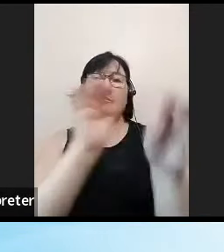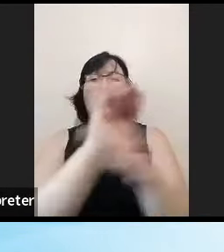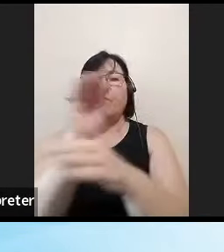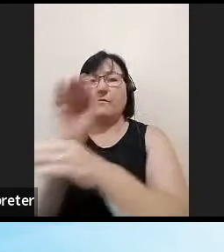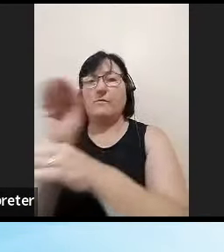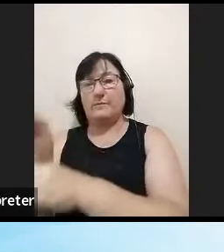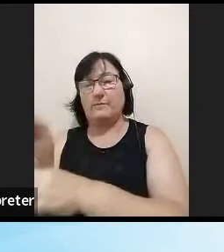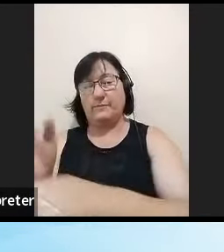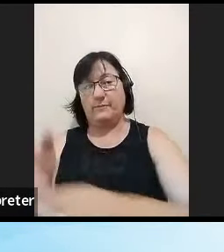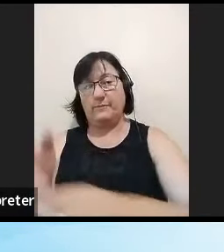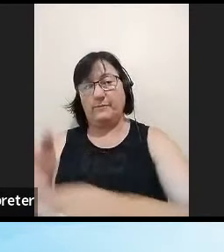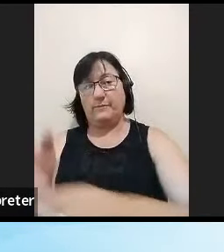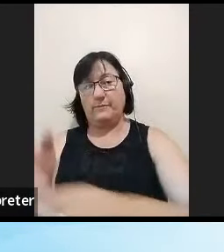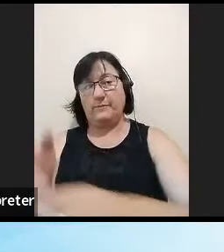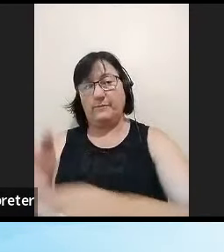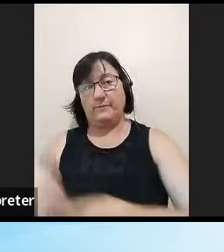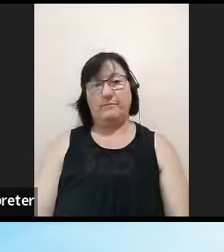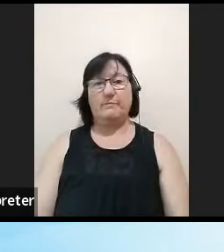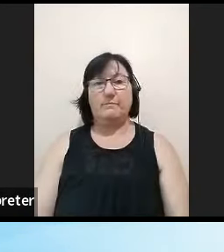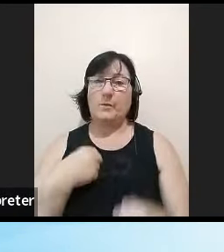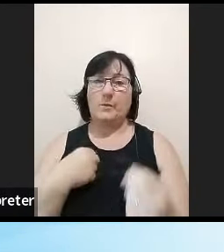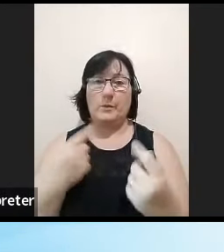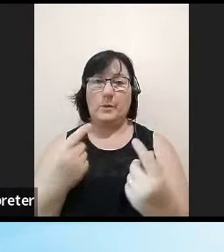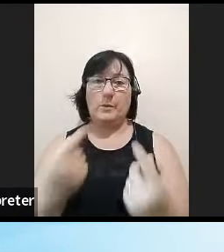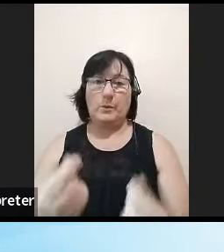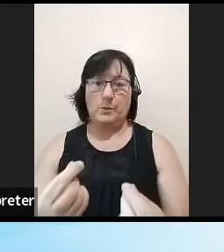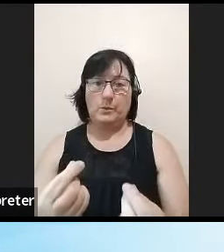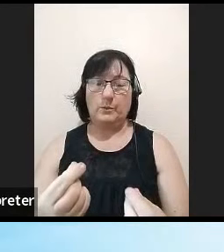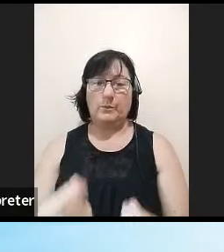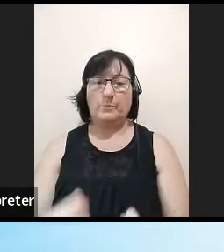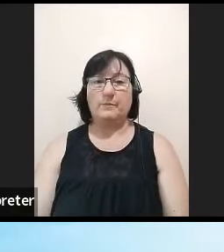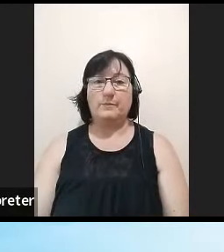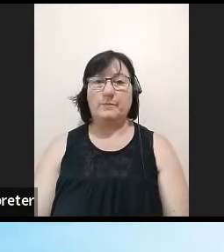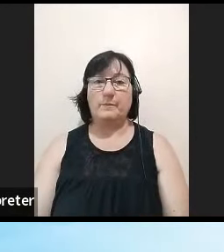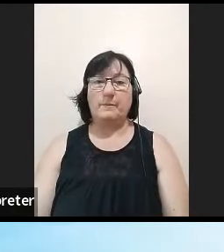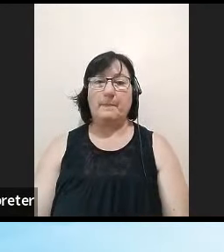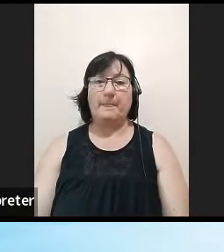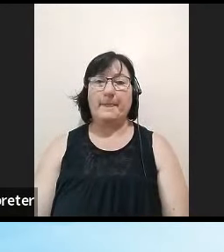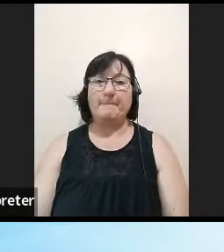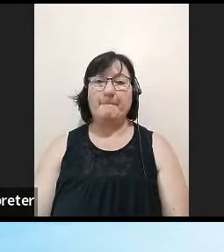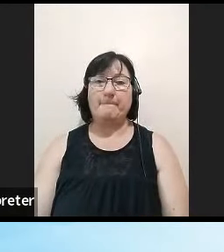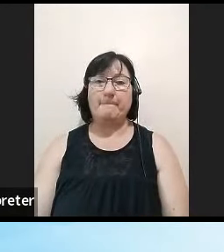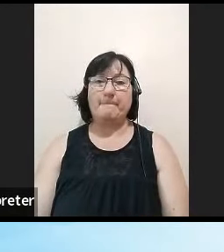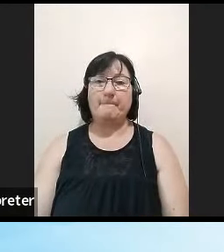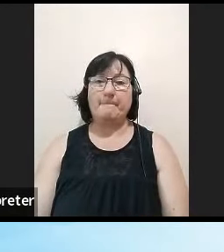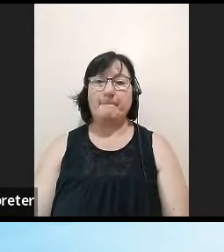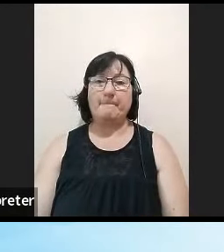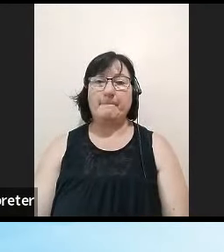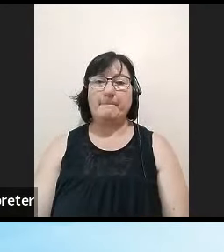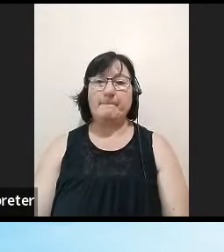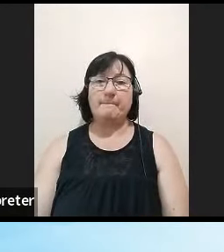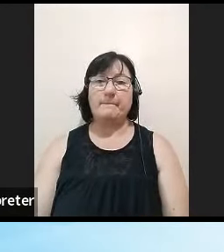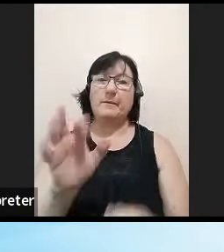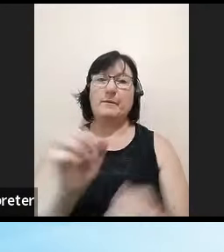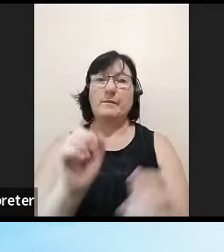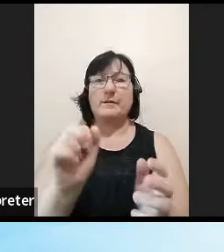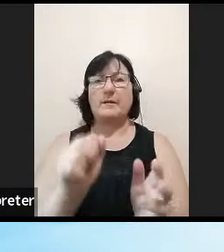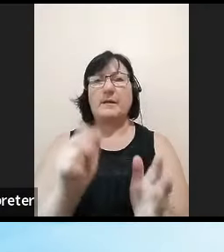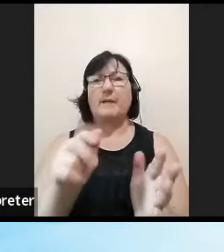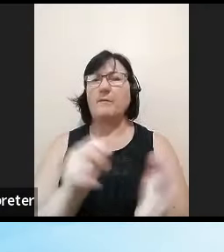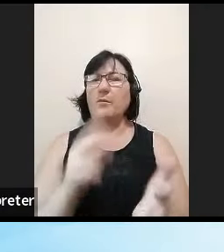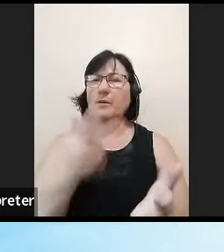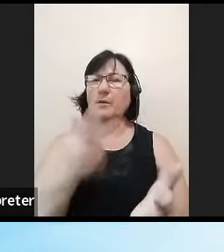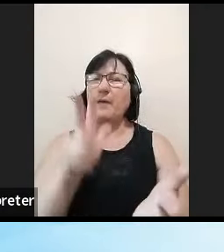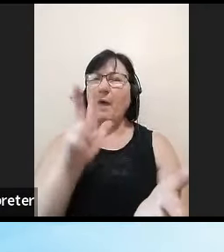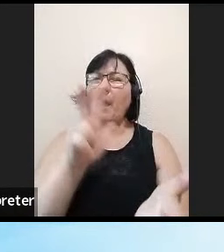taken from the Customs and Excise Act 91 of 1964 under Section